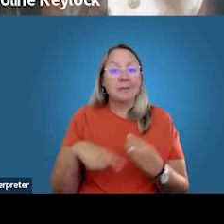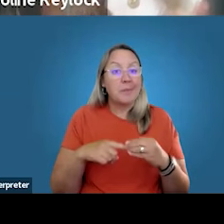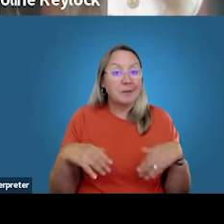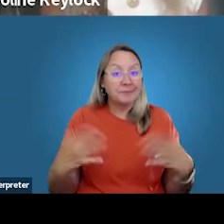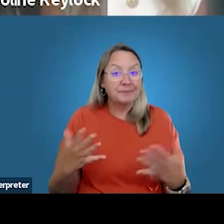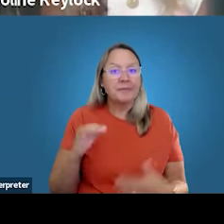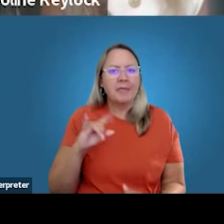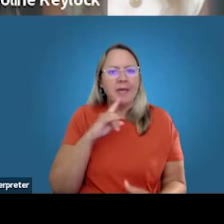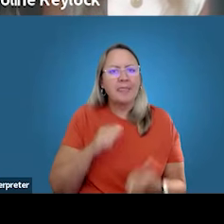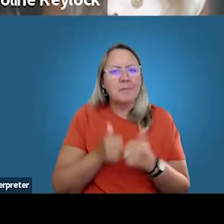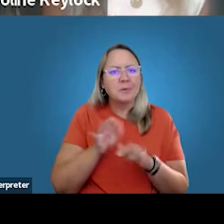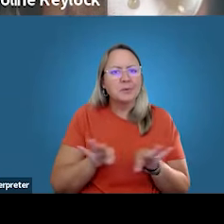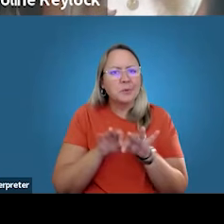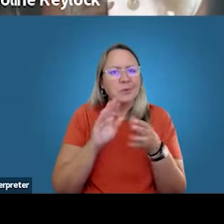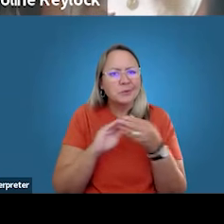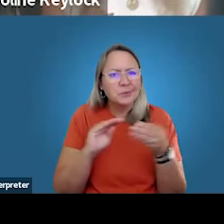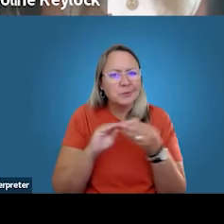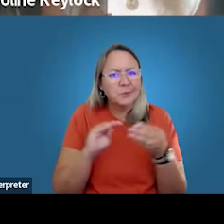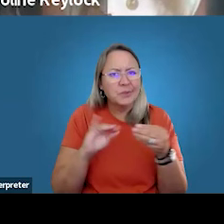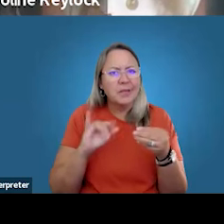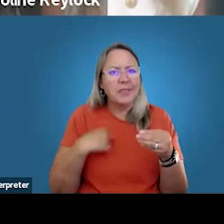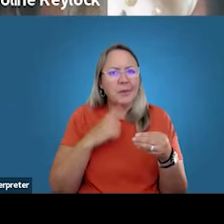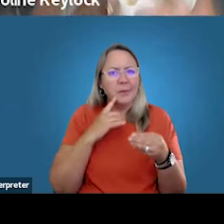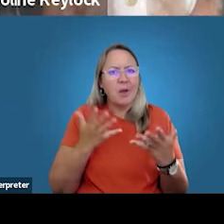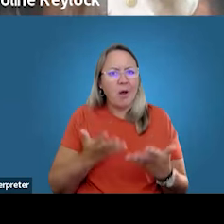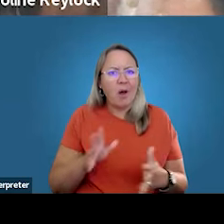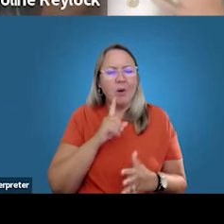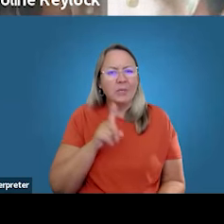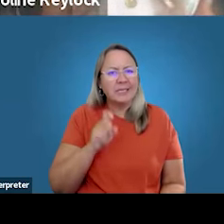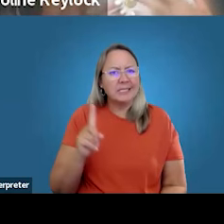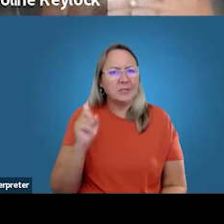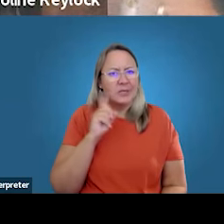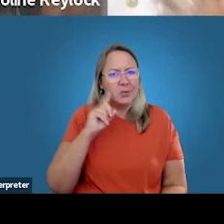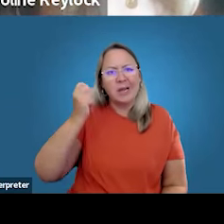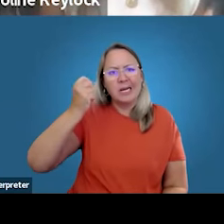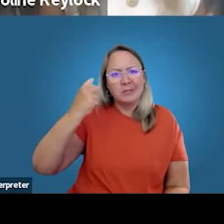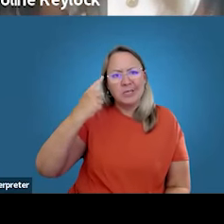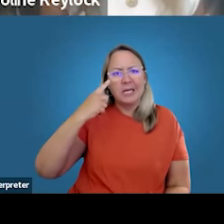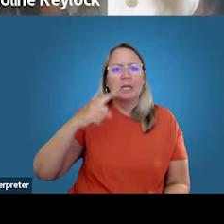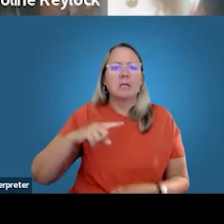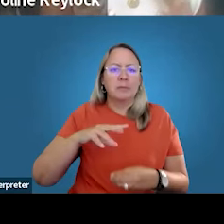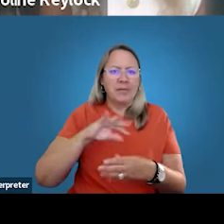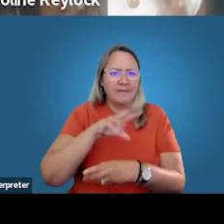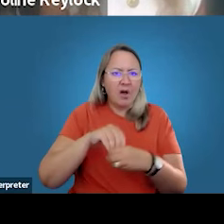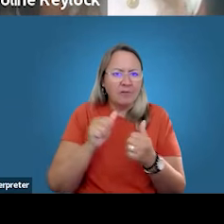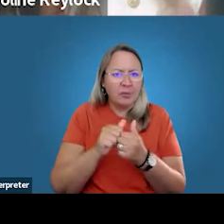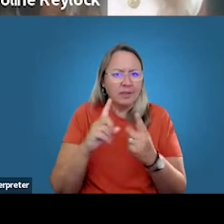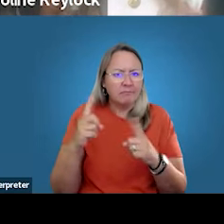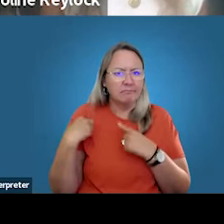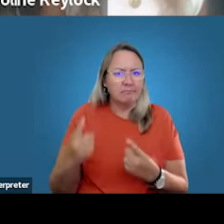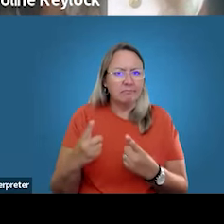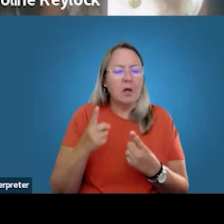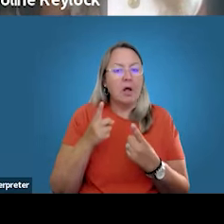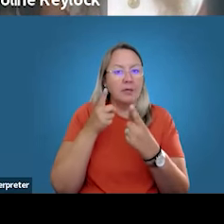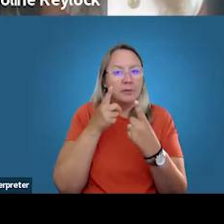is it that the most important stories, the ones that we should all really hear, understand, be engaged with, are the ones that struggle